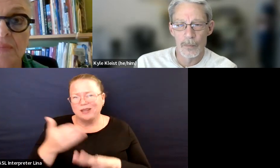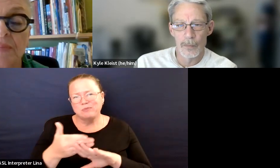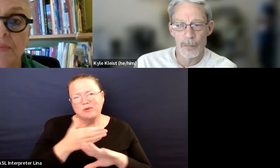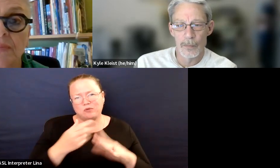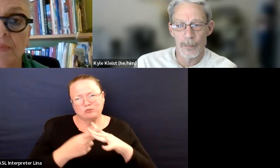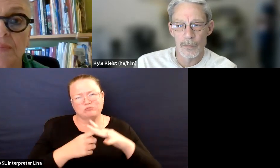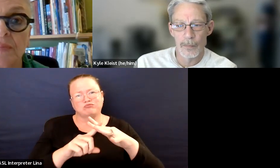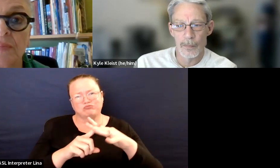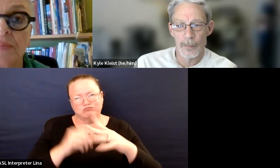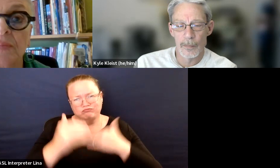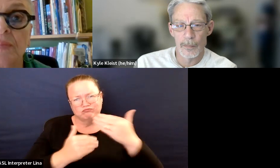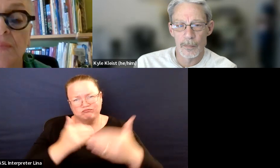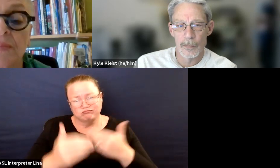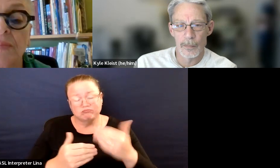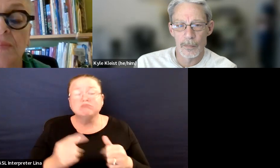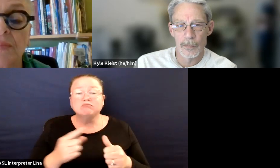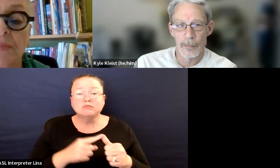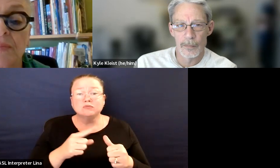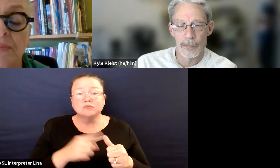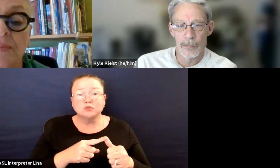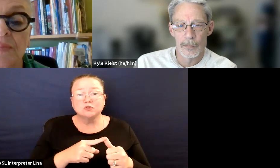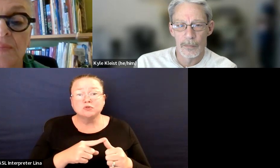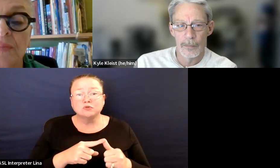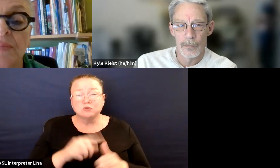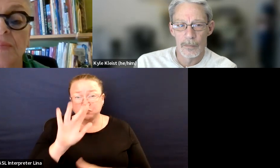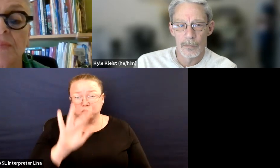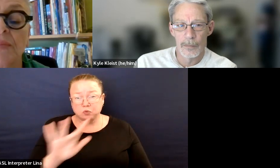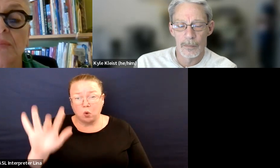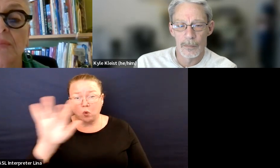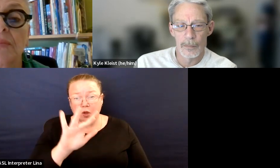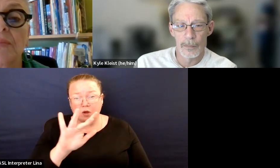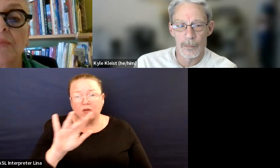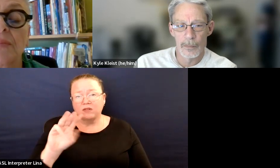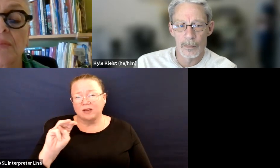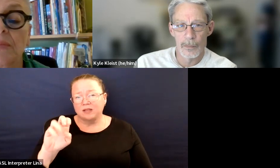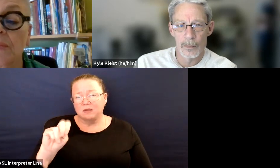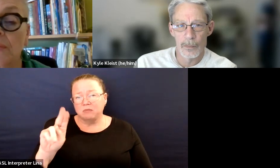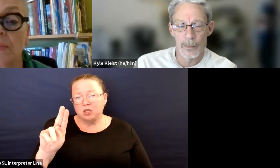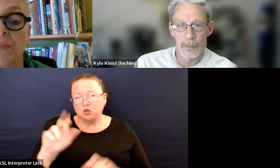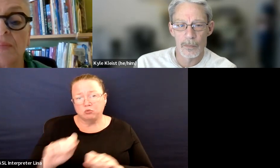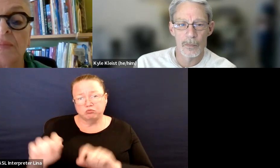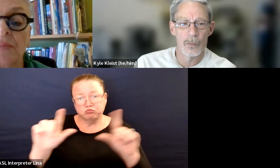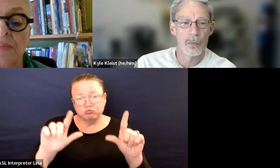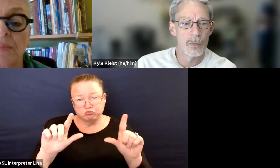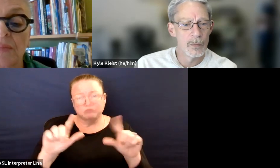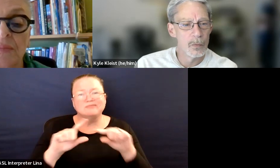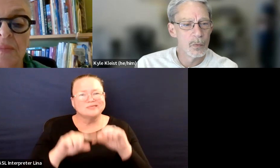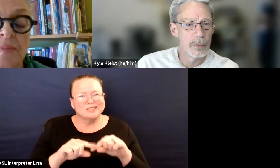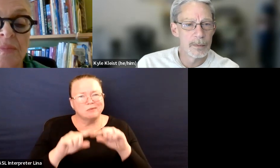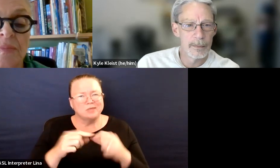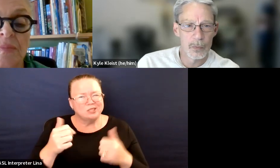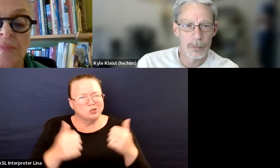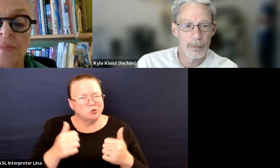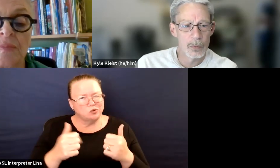started. First, when you scroll over the screen, a menu bar pops up. Depending on what device